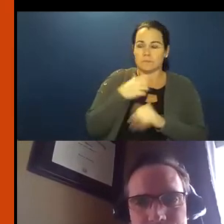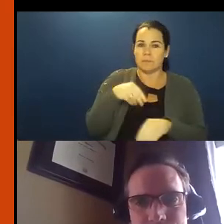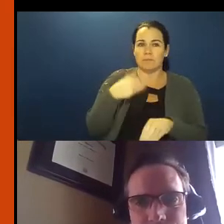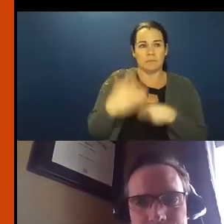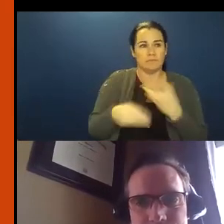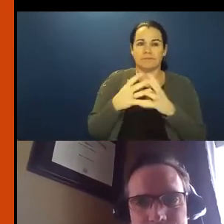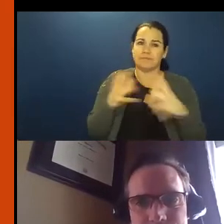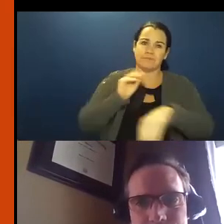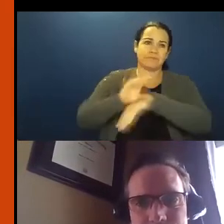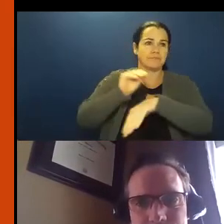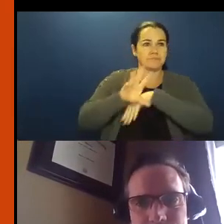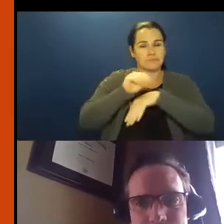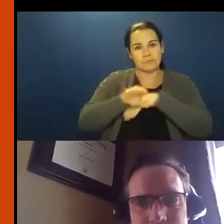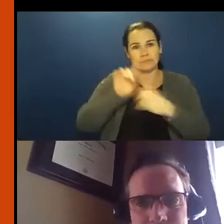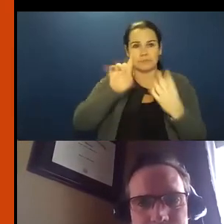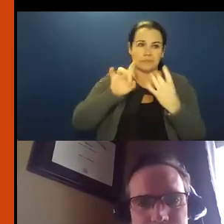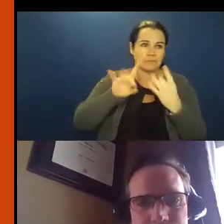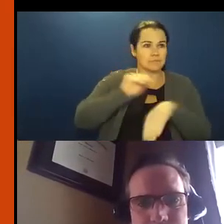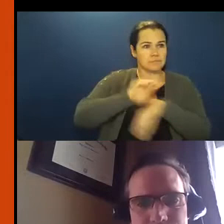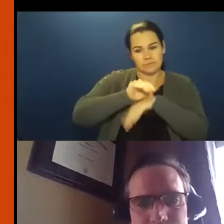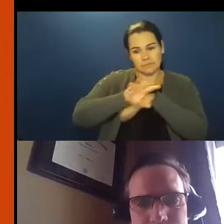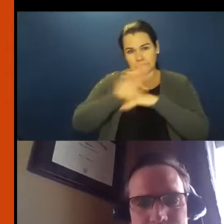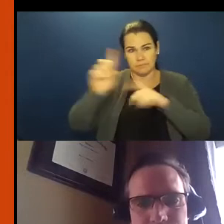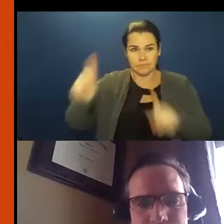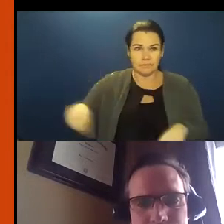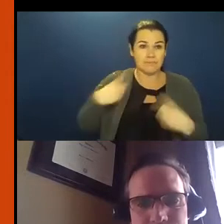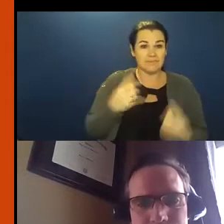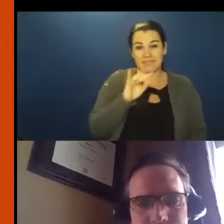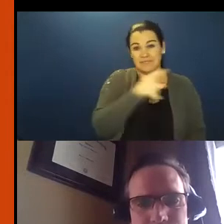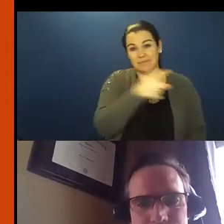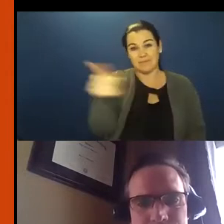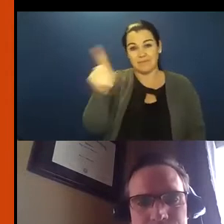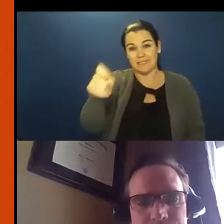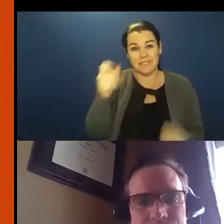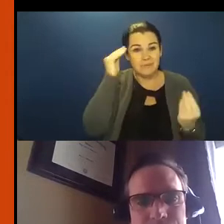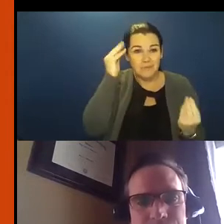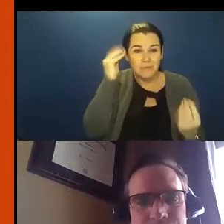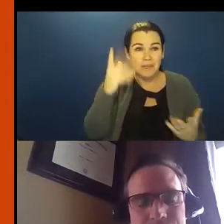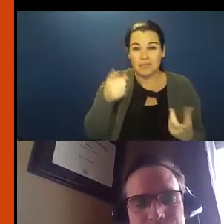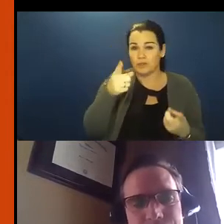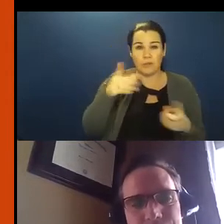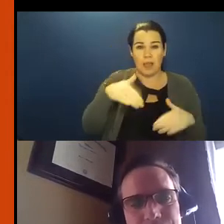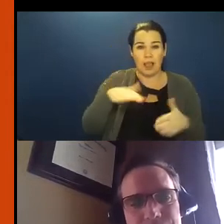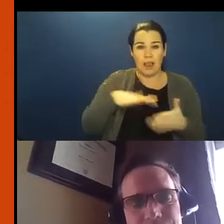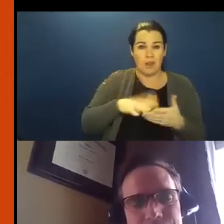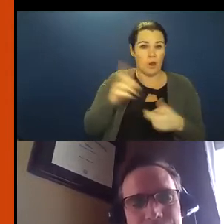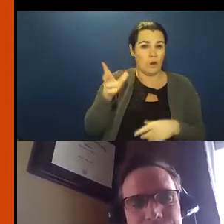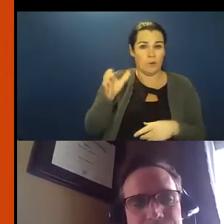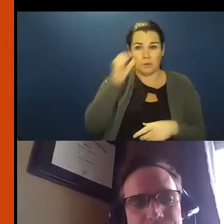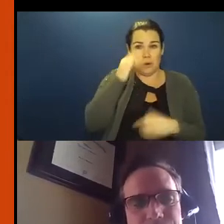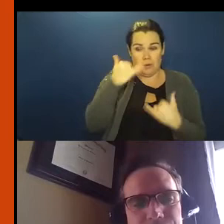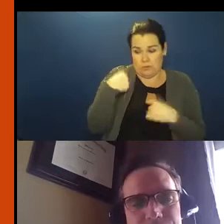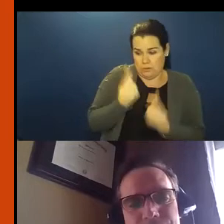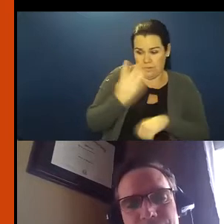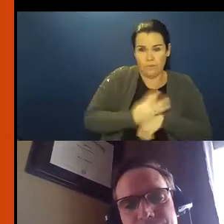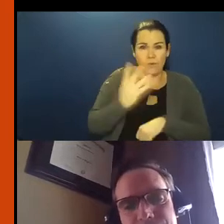the years, and you know, if anybody needs any information that you haven't seen today or over the last 4 days,